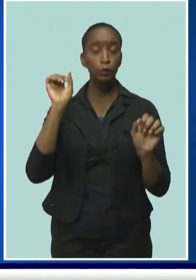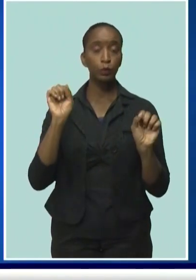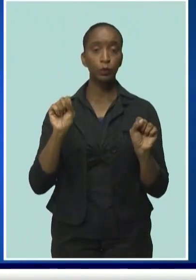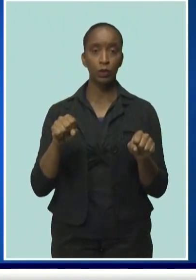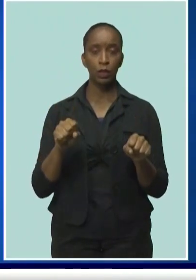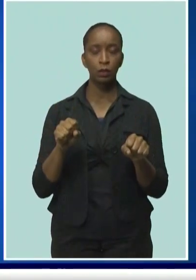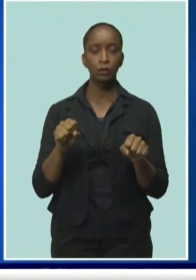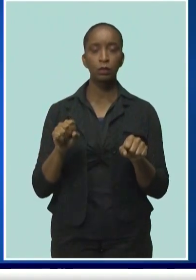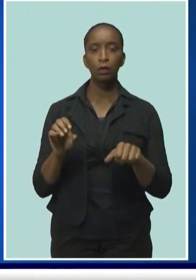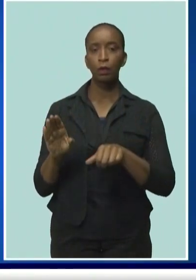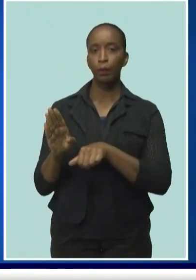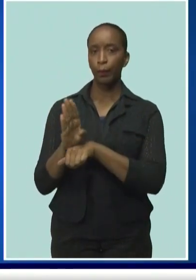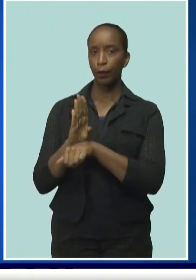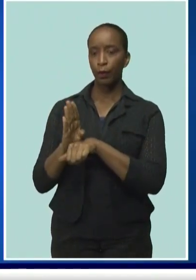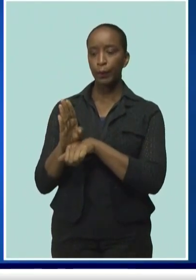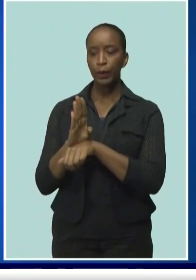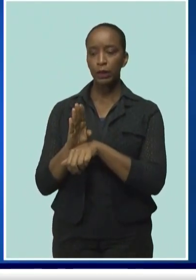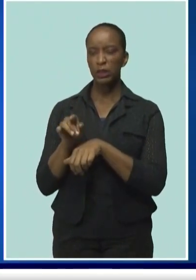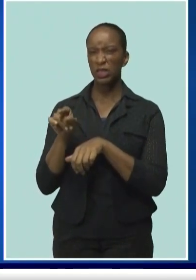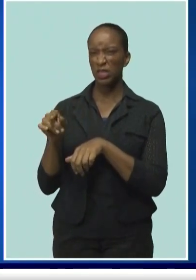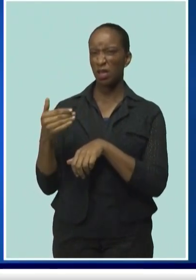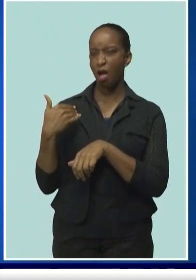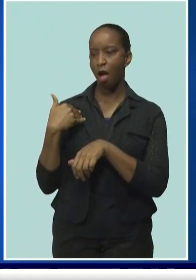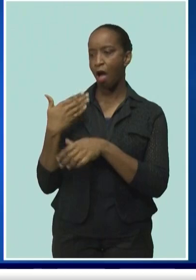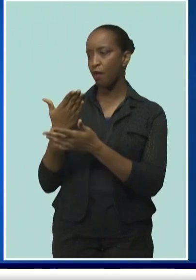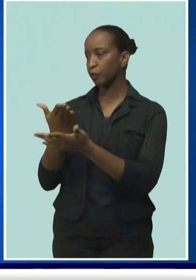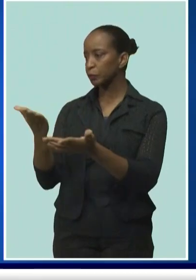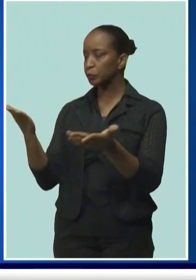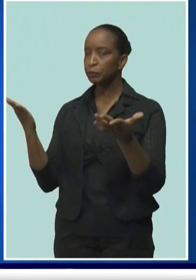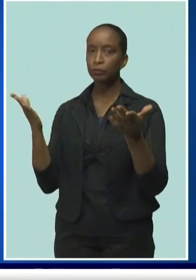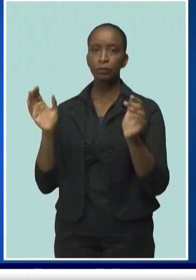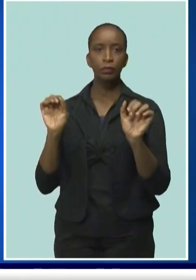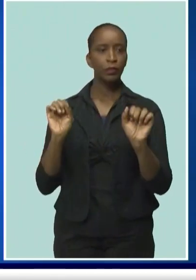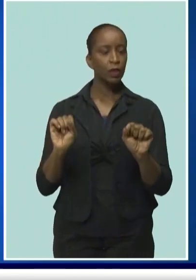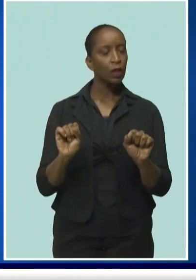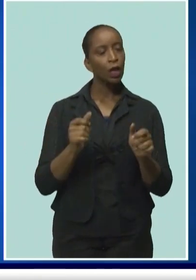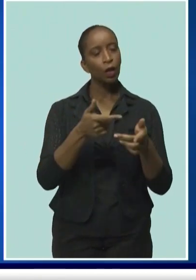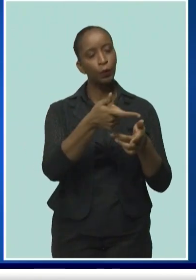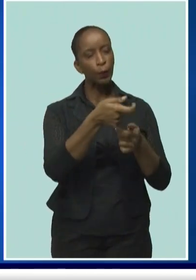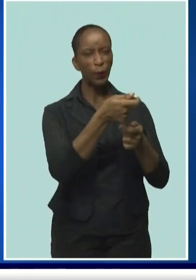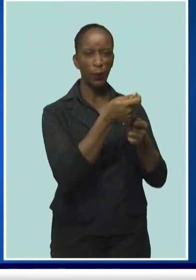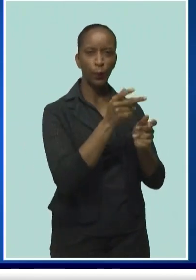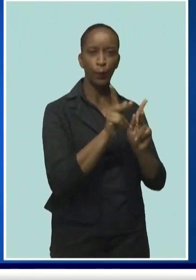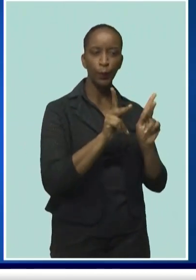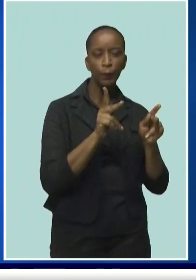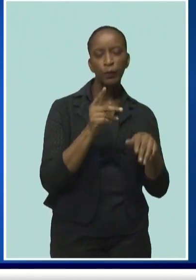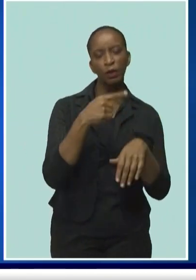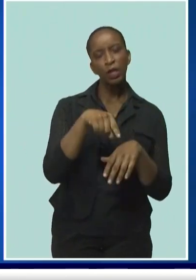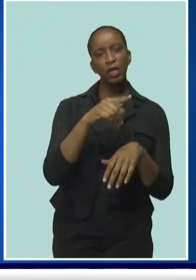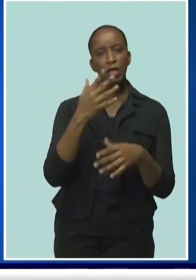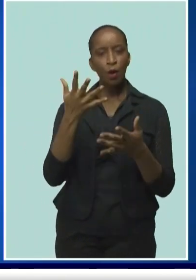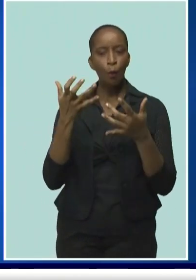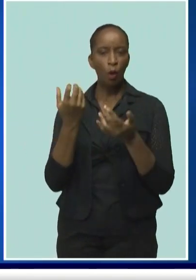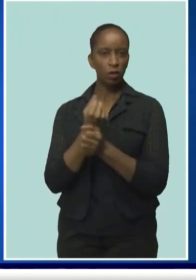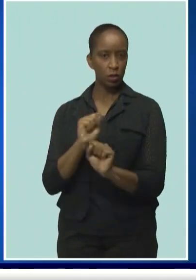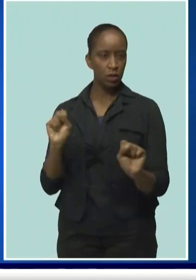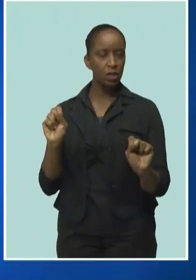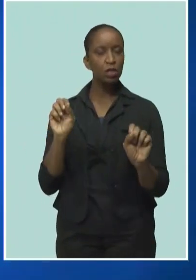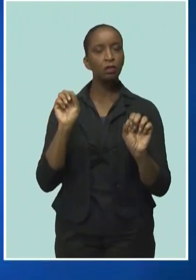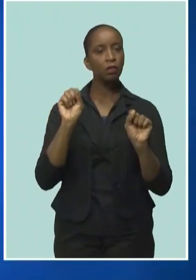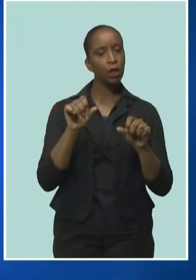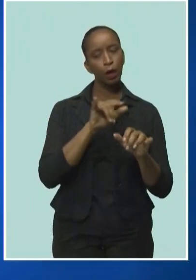its unique attractions as a safe and desirable destination to establish itself as a hub